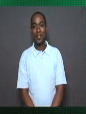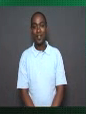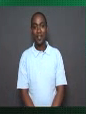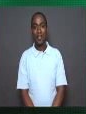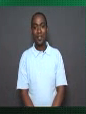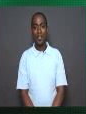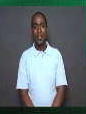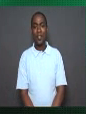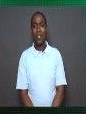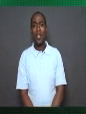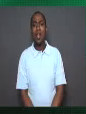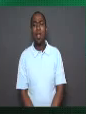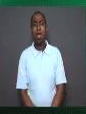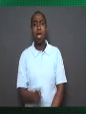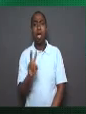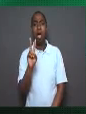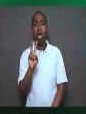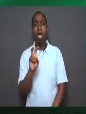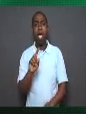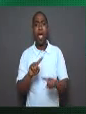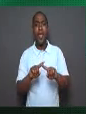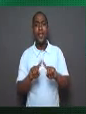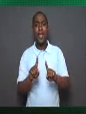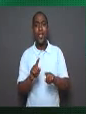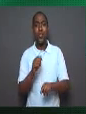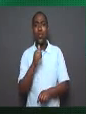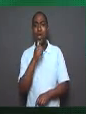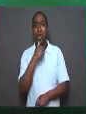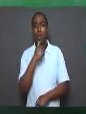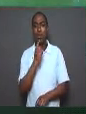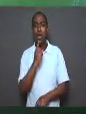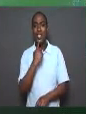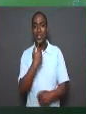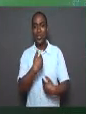There are 20 different amino acids.